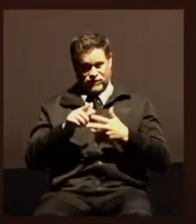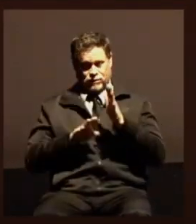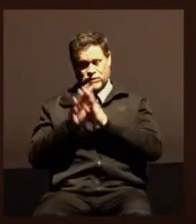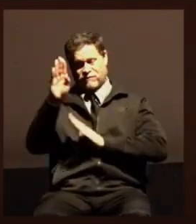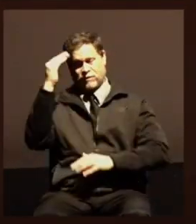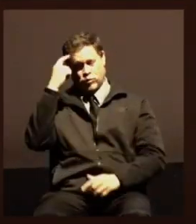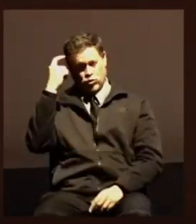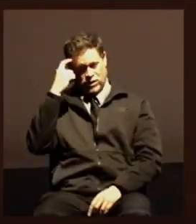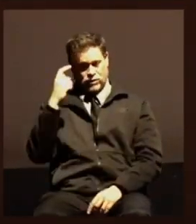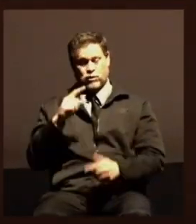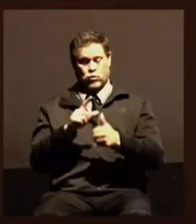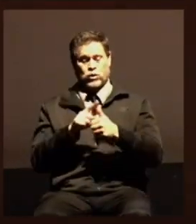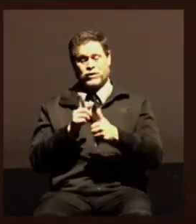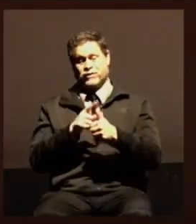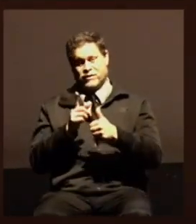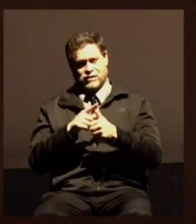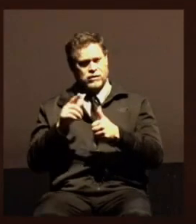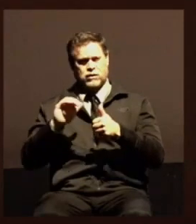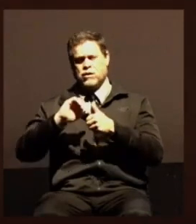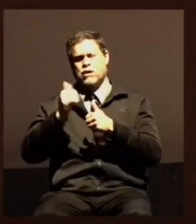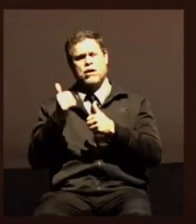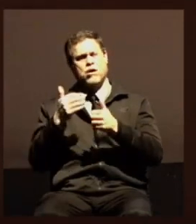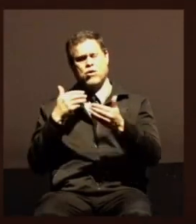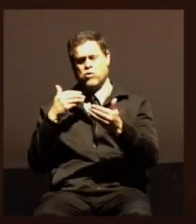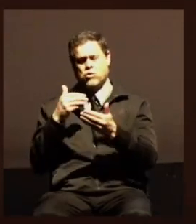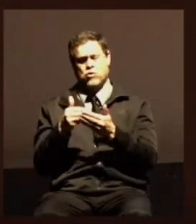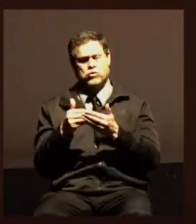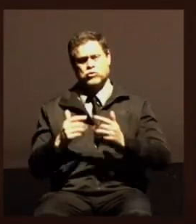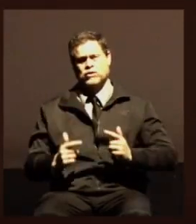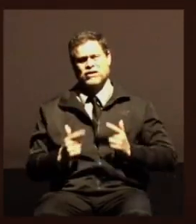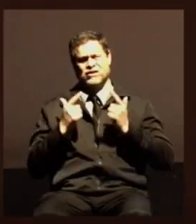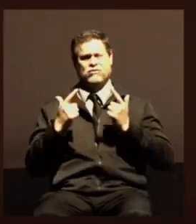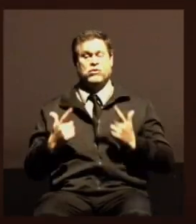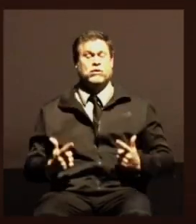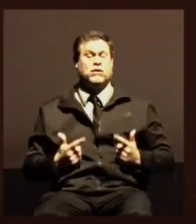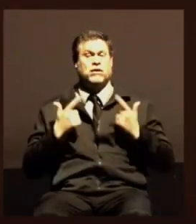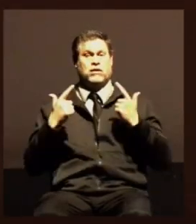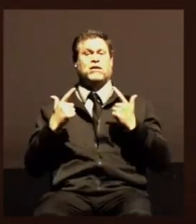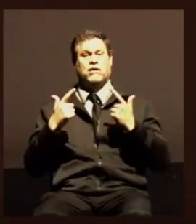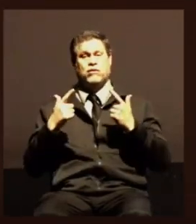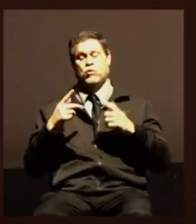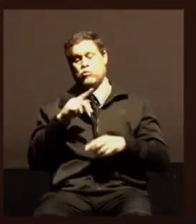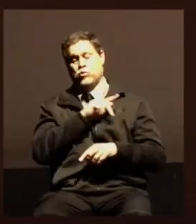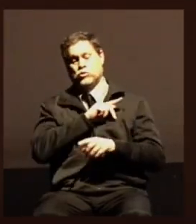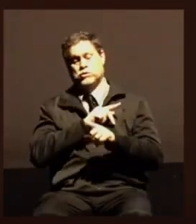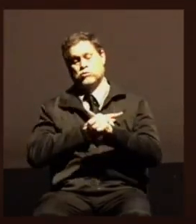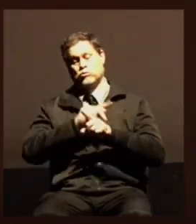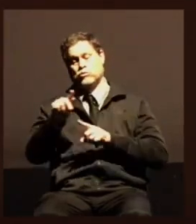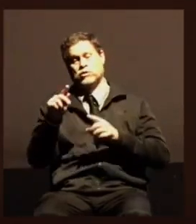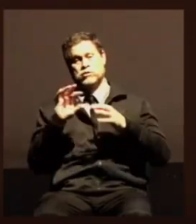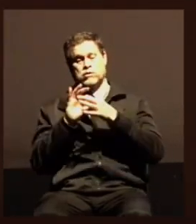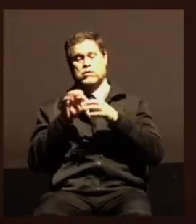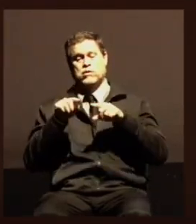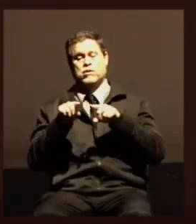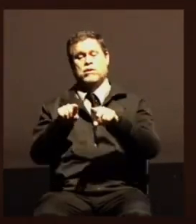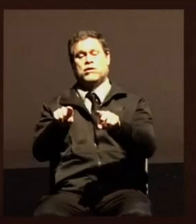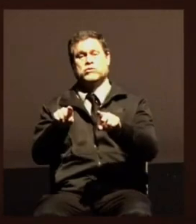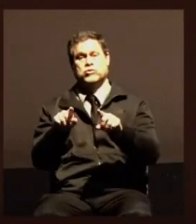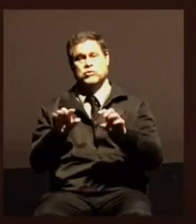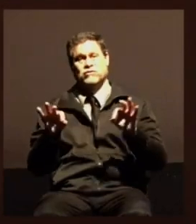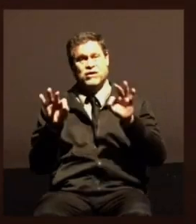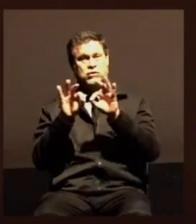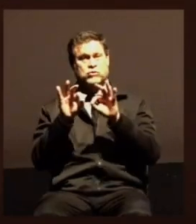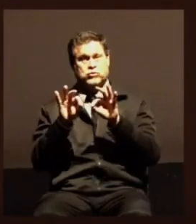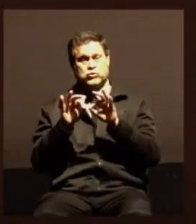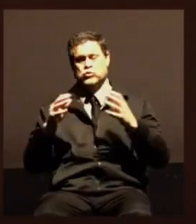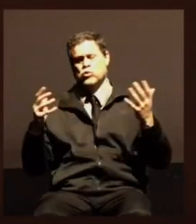your brand. One, how closely are you living your life, both personally and professionally, aligned to your values?